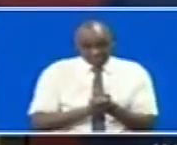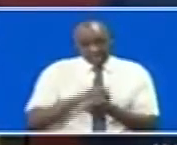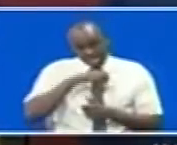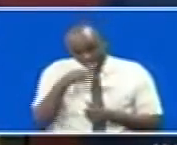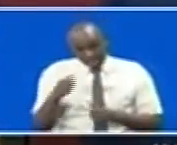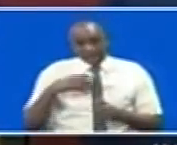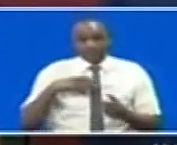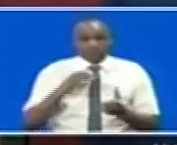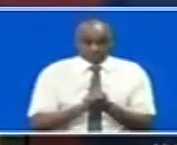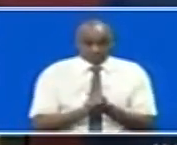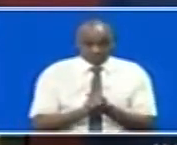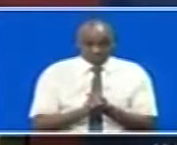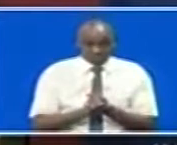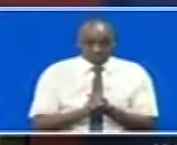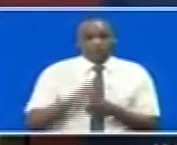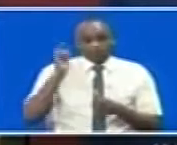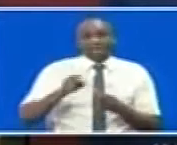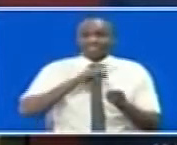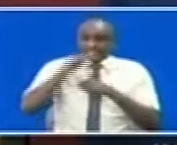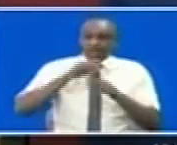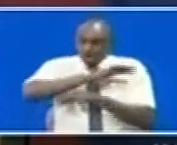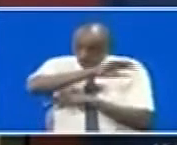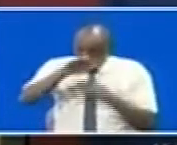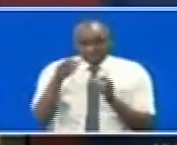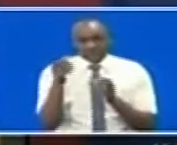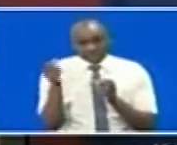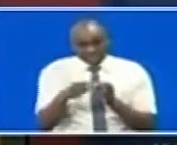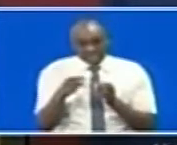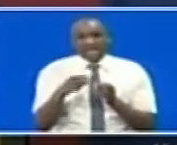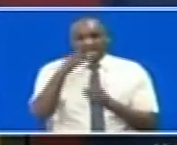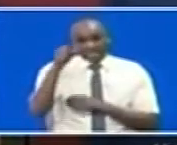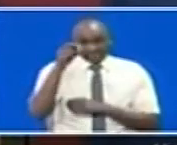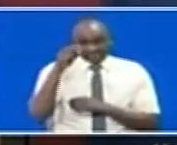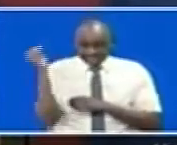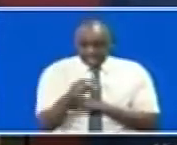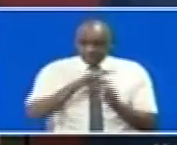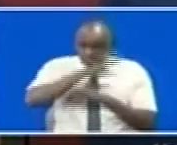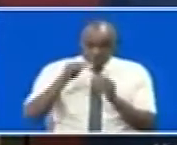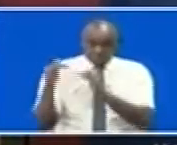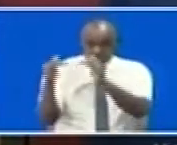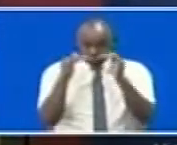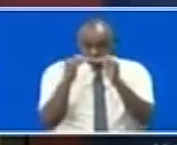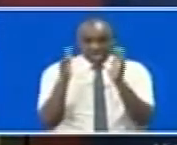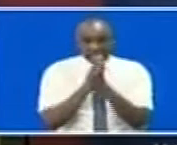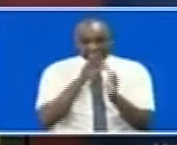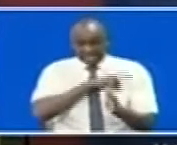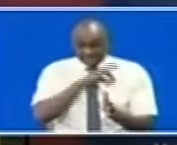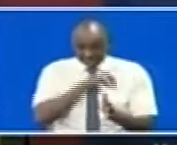measures, a rationalization of the salaries and